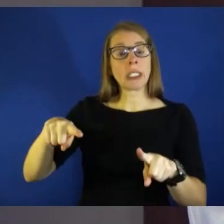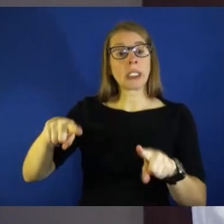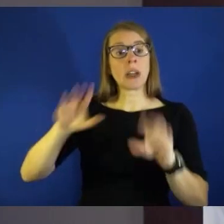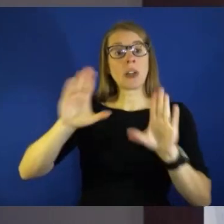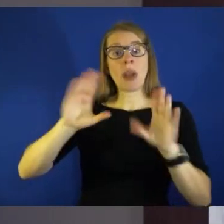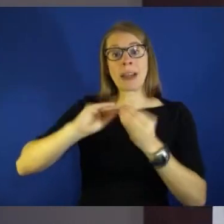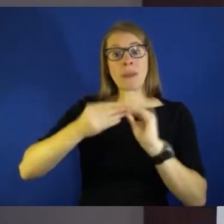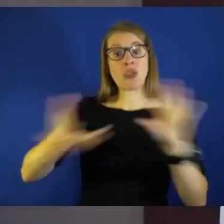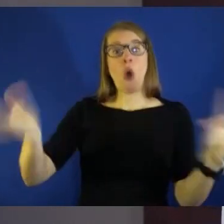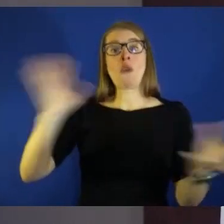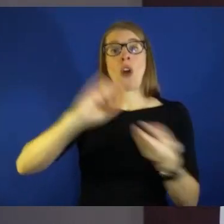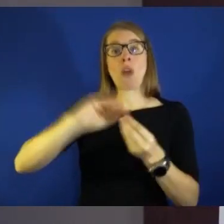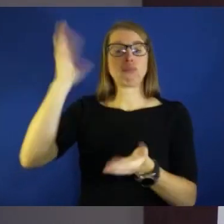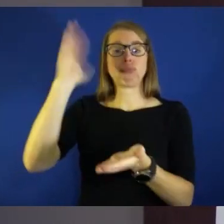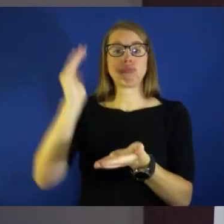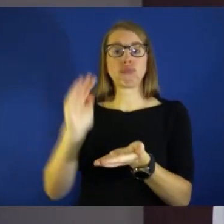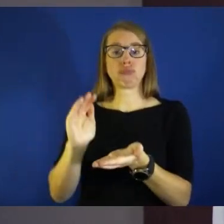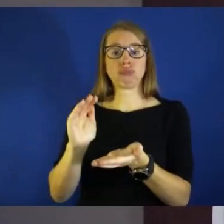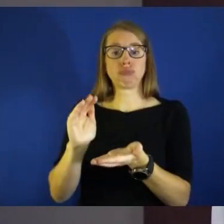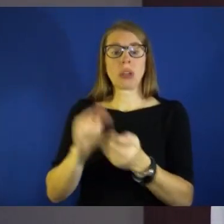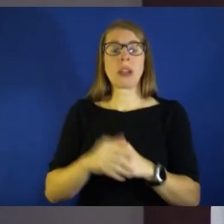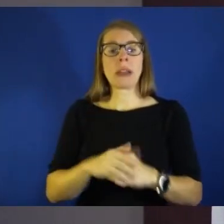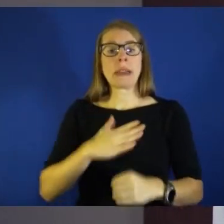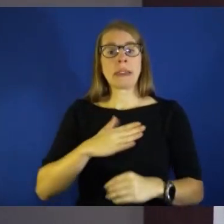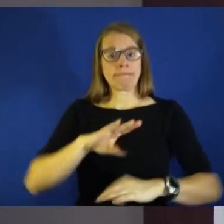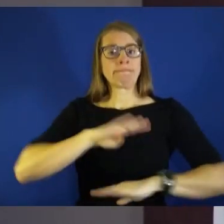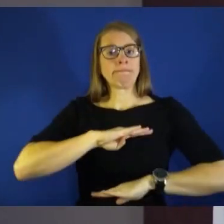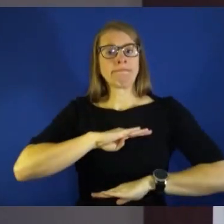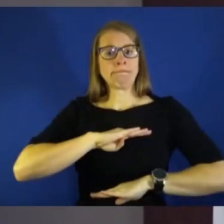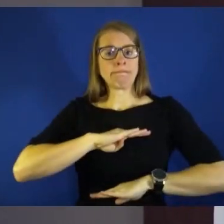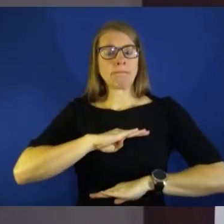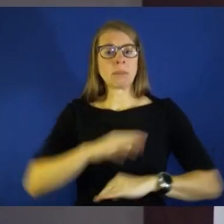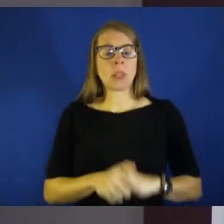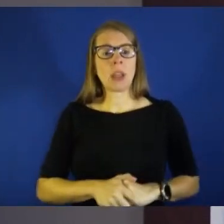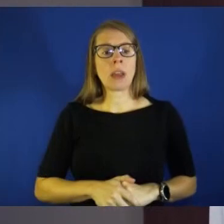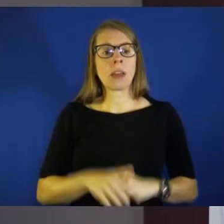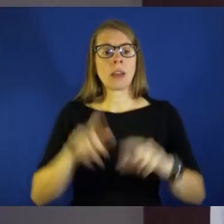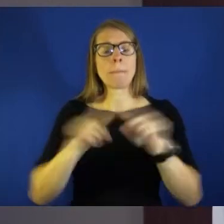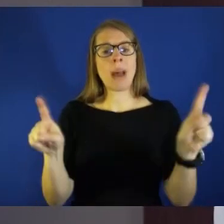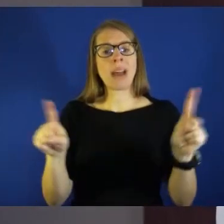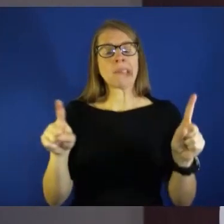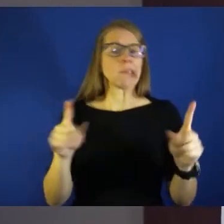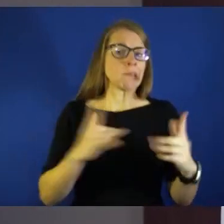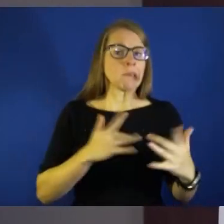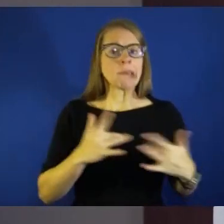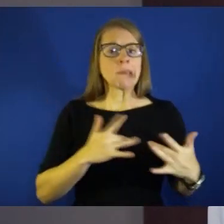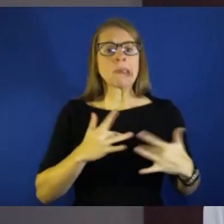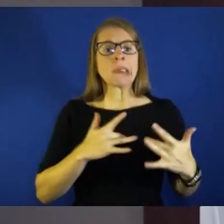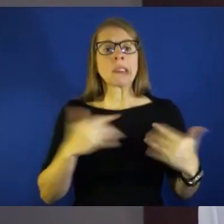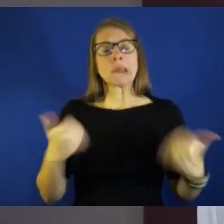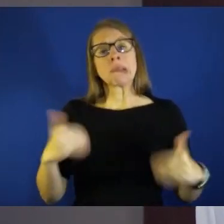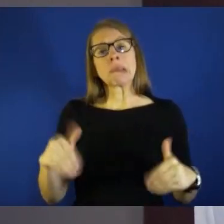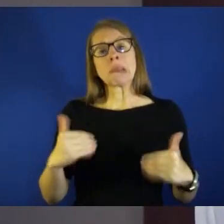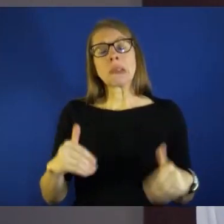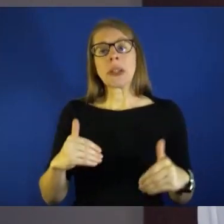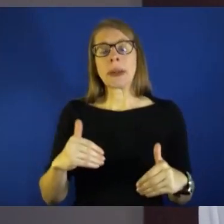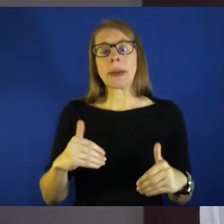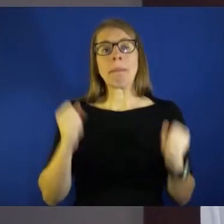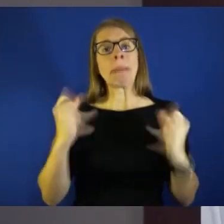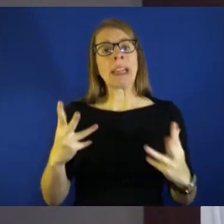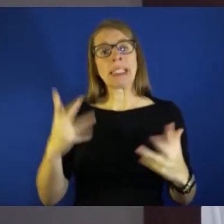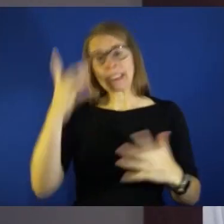overall going down. We're happy with that, of course. But it is concerning that we're still having so many sick patients. And I can tell you,